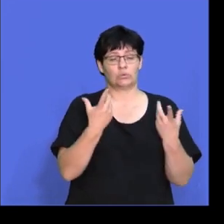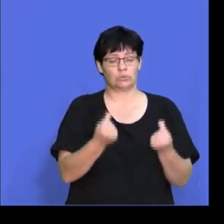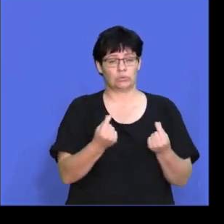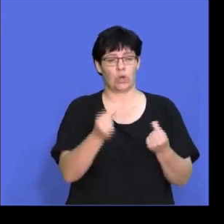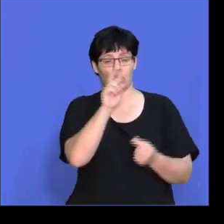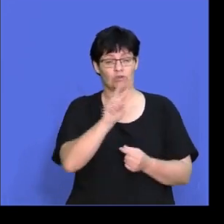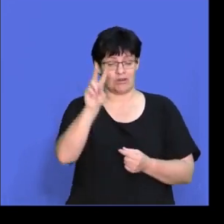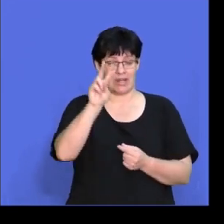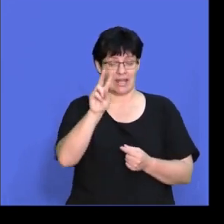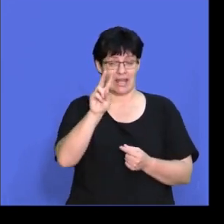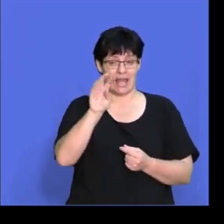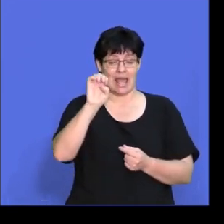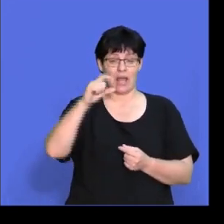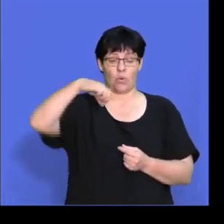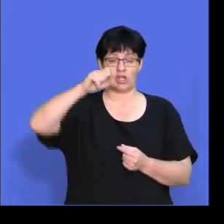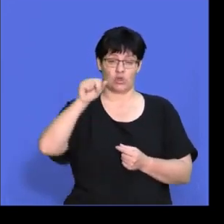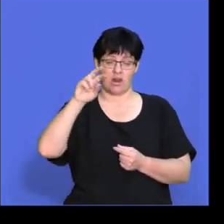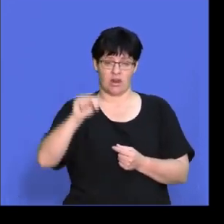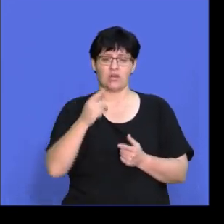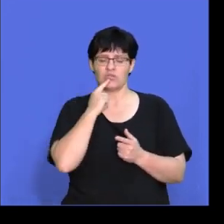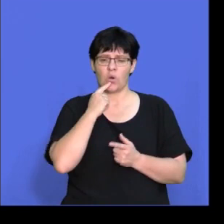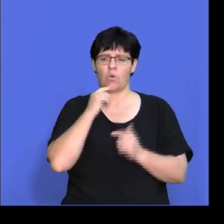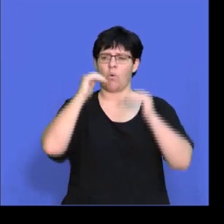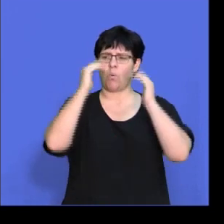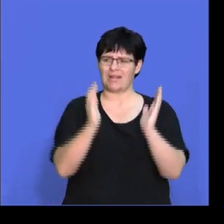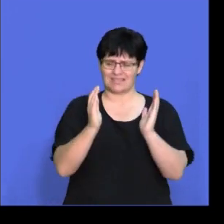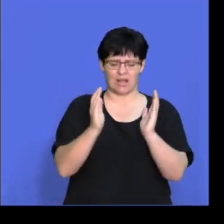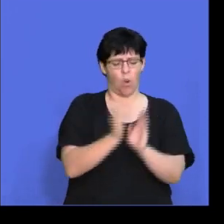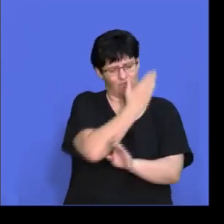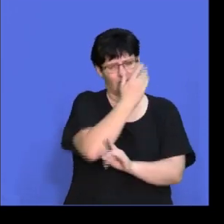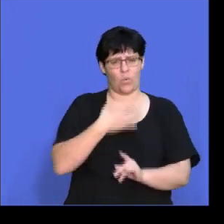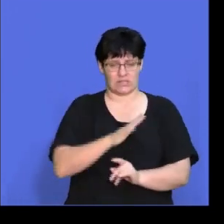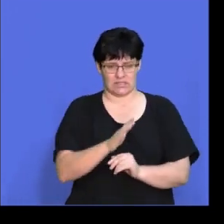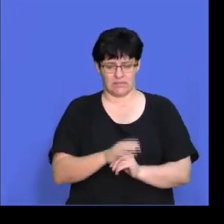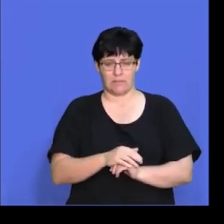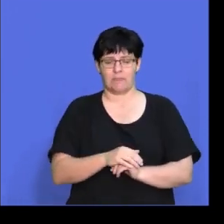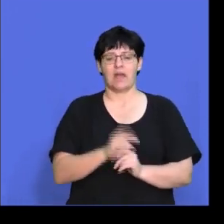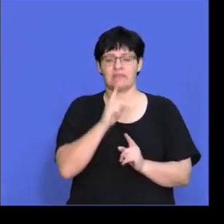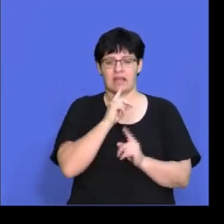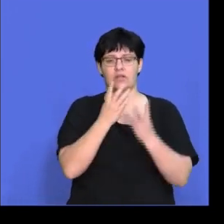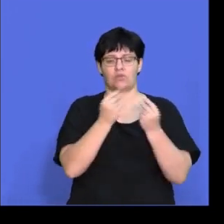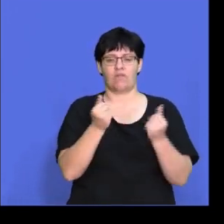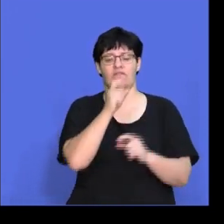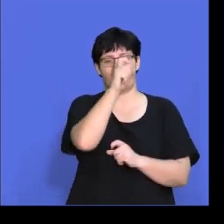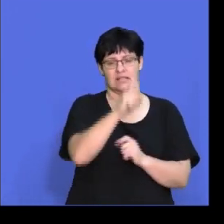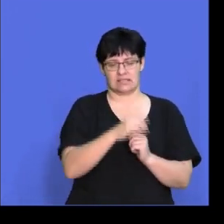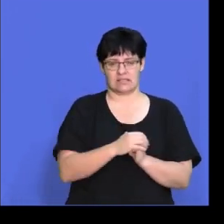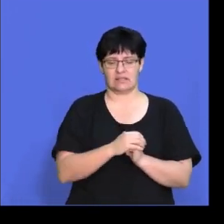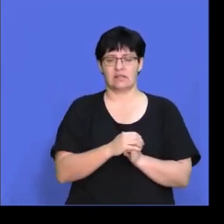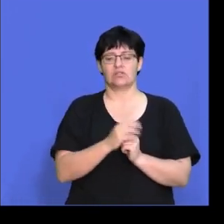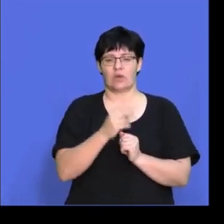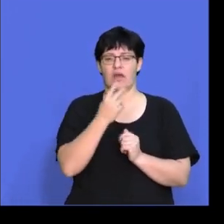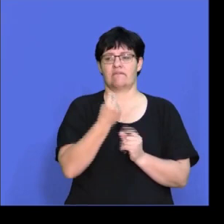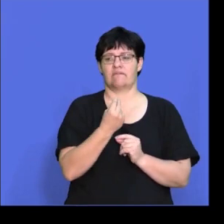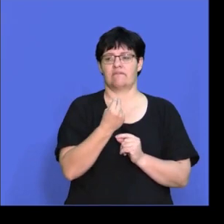going to release the x squared term from the bracket so we can move all our constants around and then solve for x.